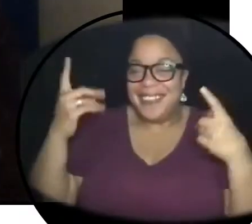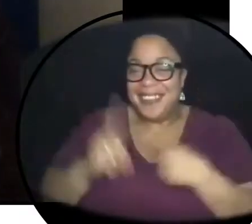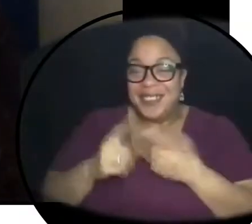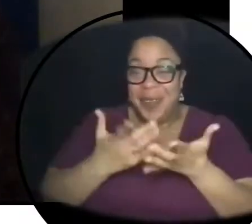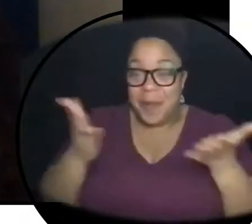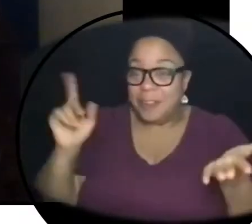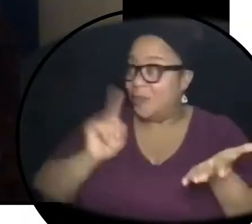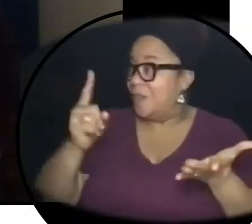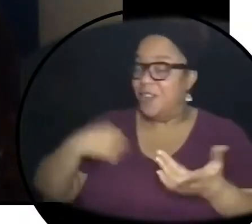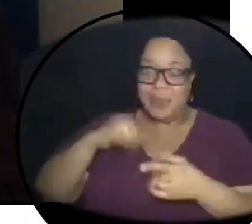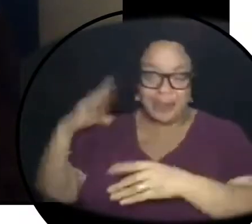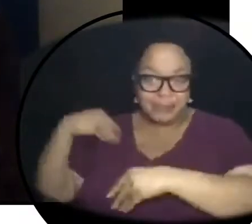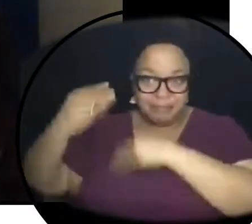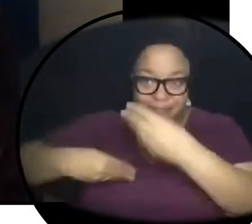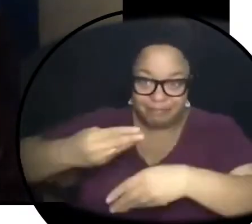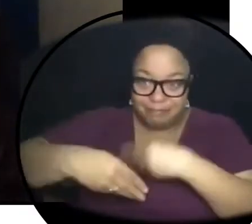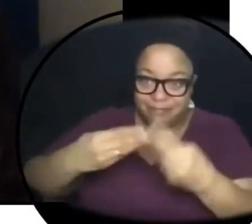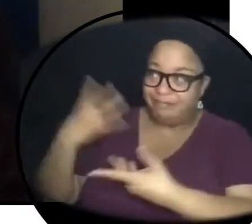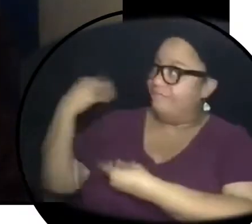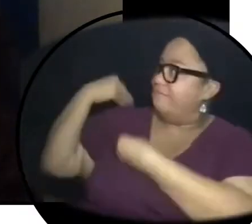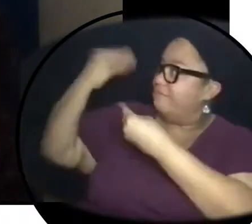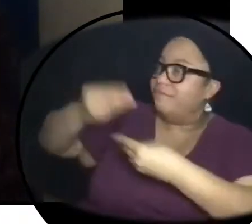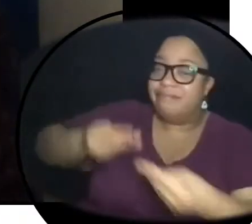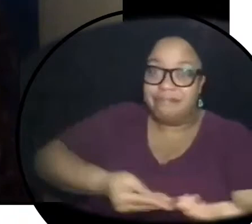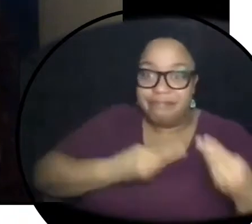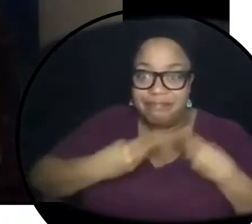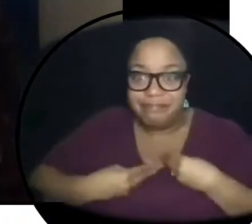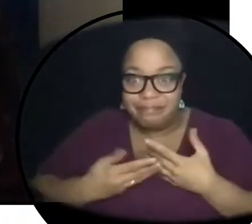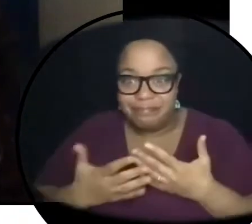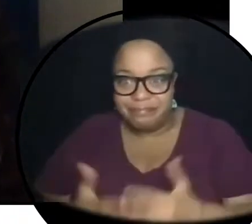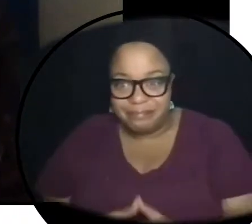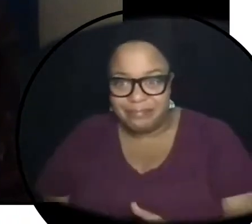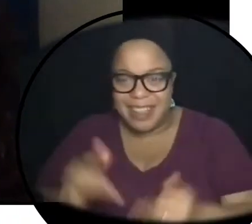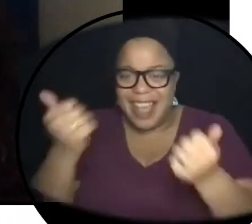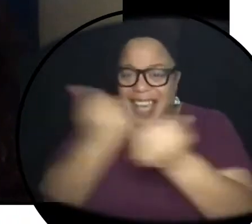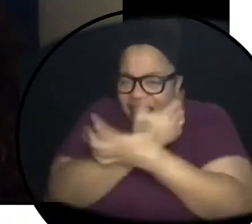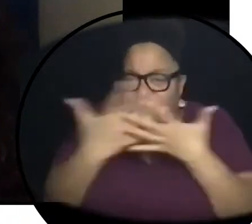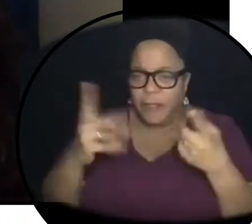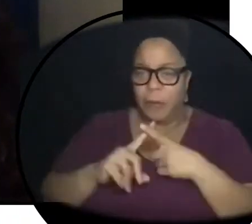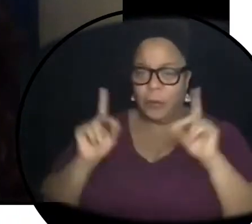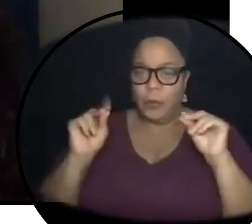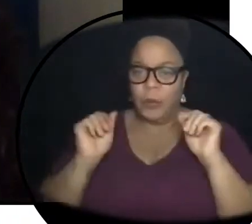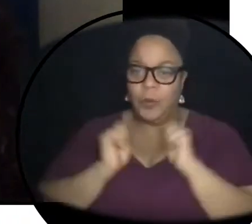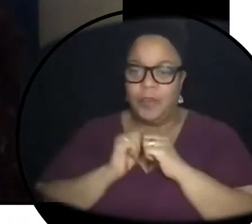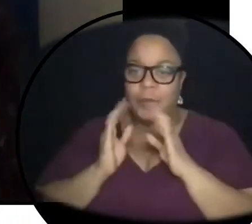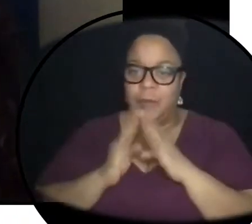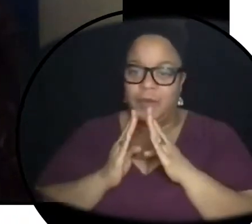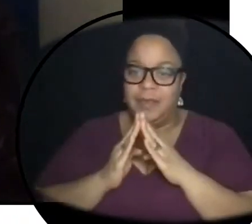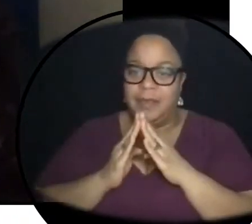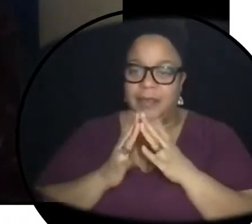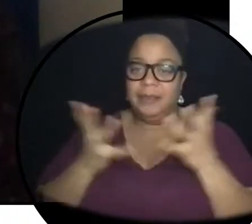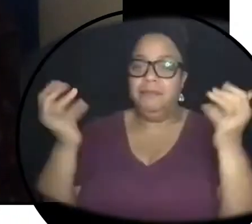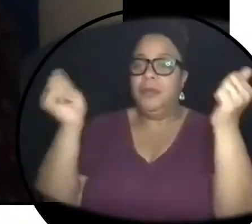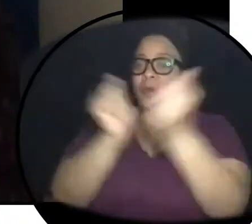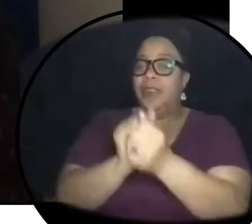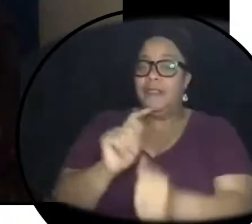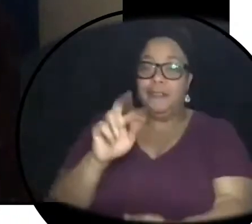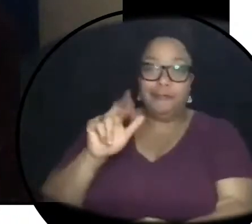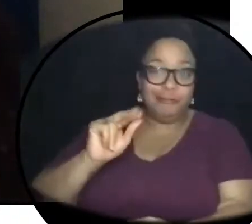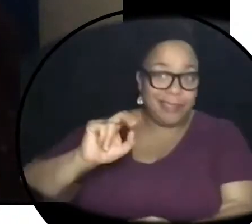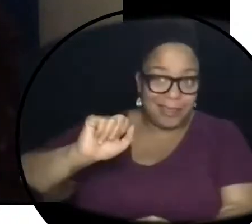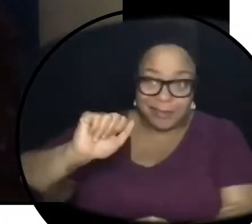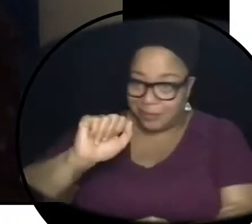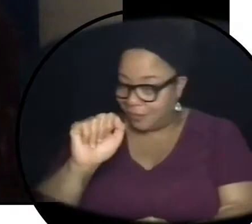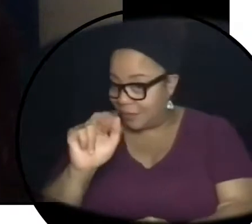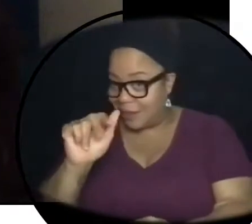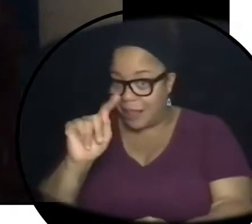classroom, that there can only be one of us teaching this particular subject. And that is how we've been socialized, and that is how the institutions operate, and this is